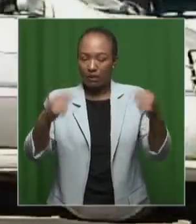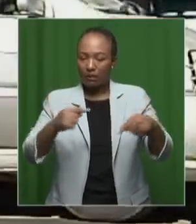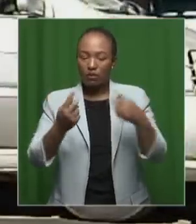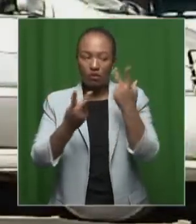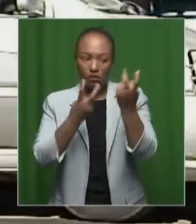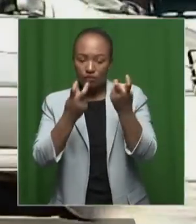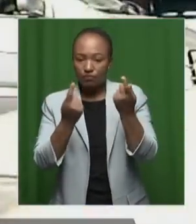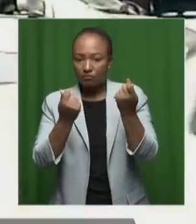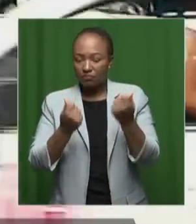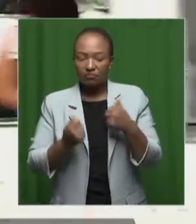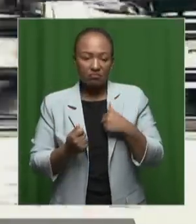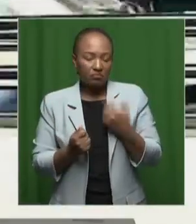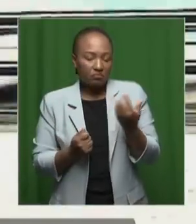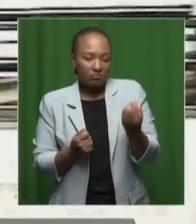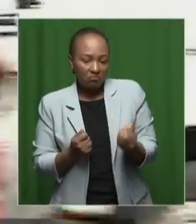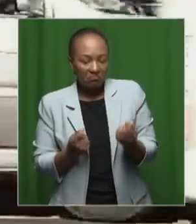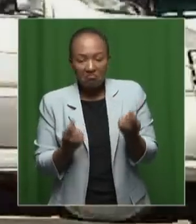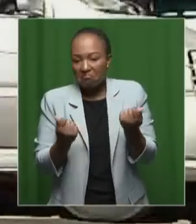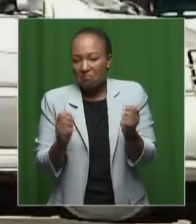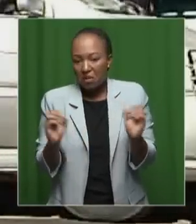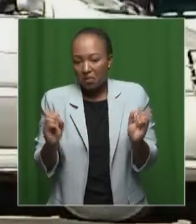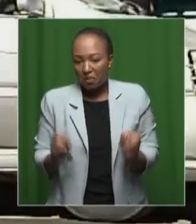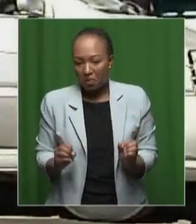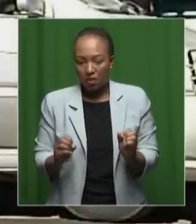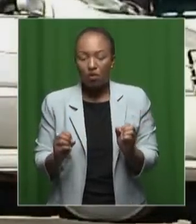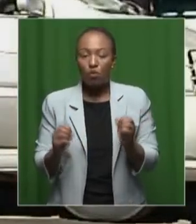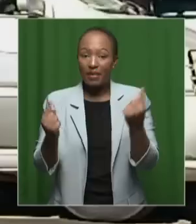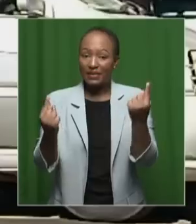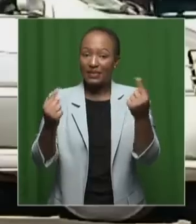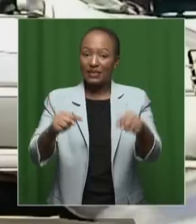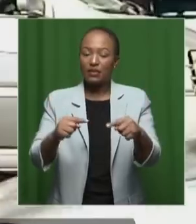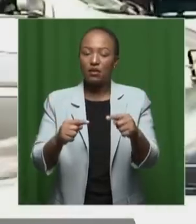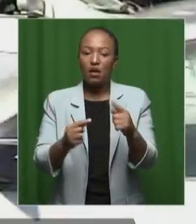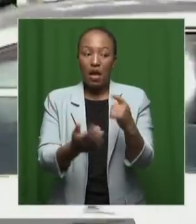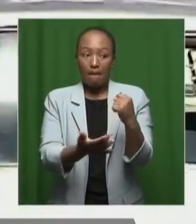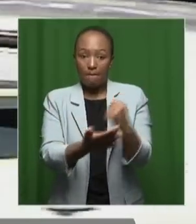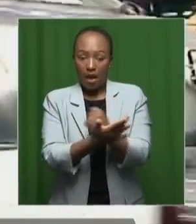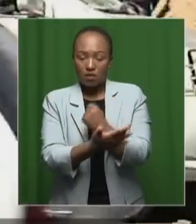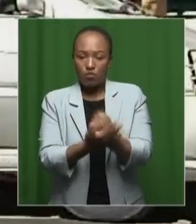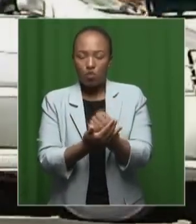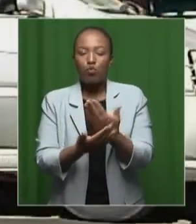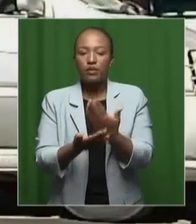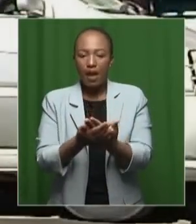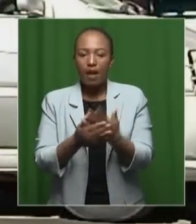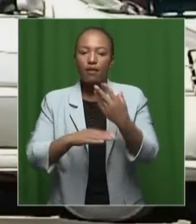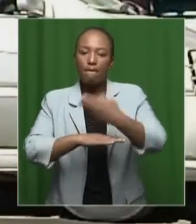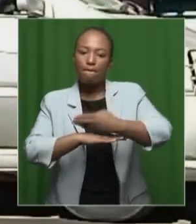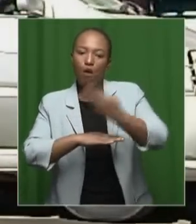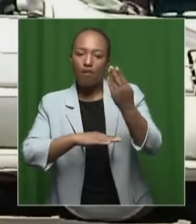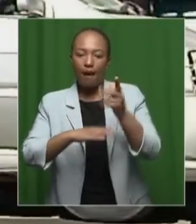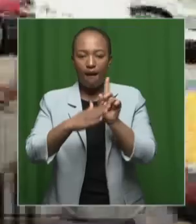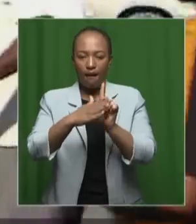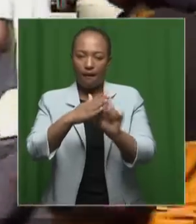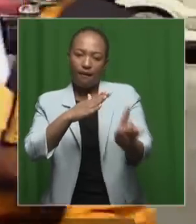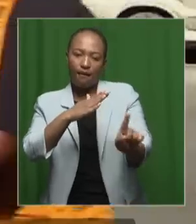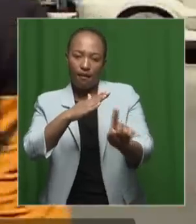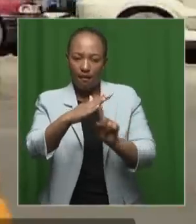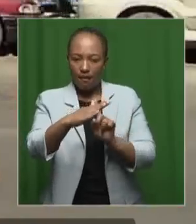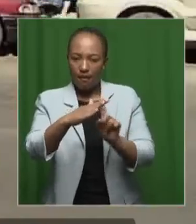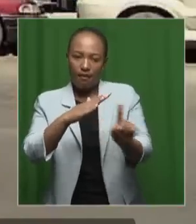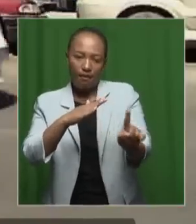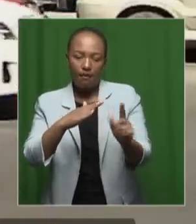laphana because kuyakona imali sifuna ube sile passport sikhona ukuhamba kahle sihamba ngabe South Africa ngale asilani noma into